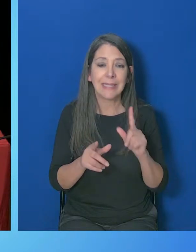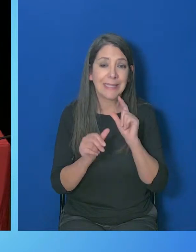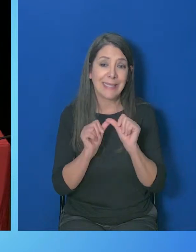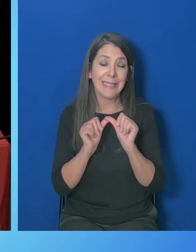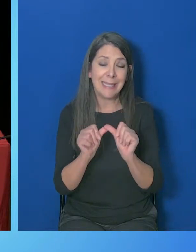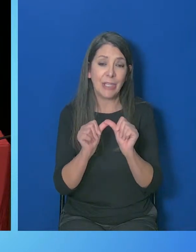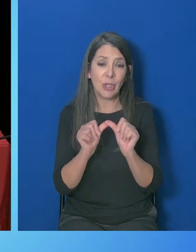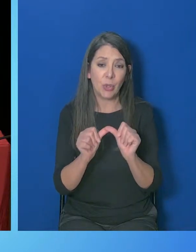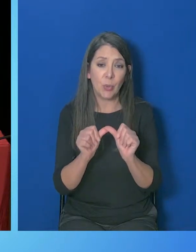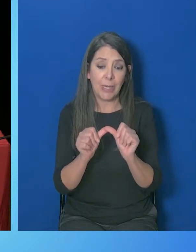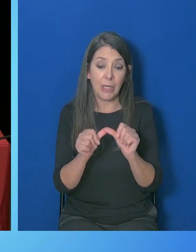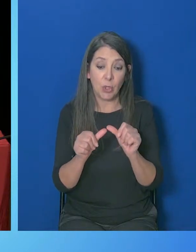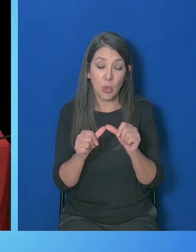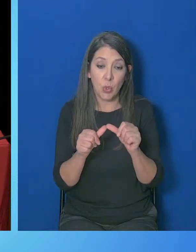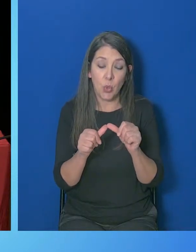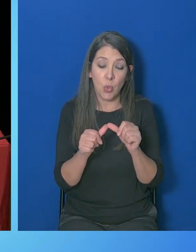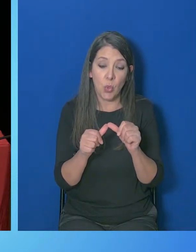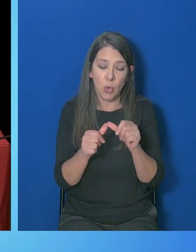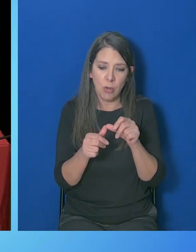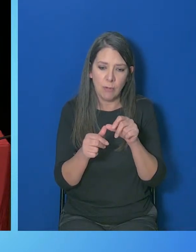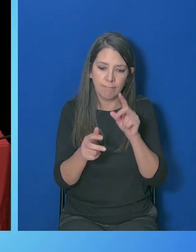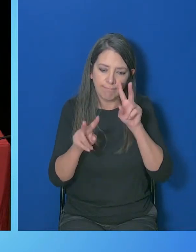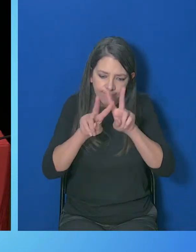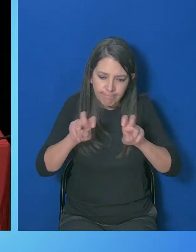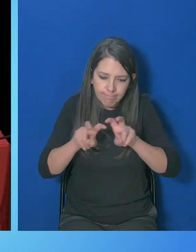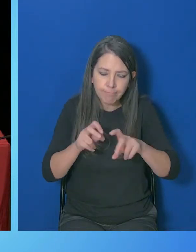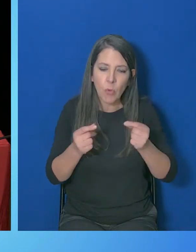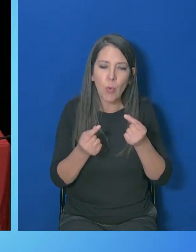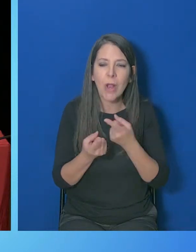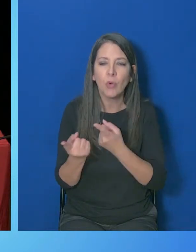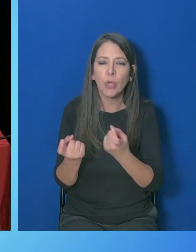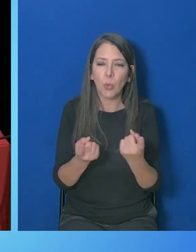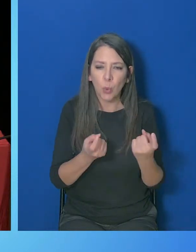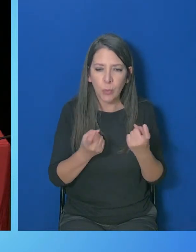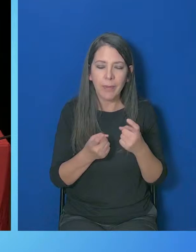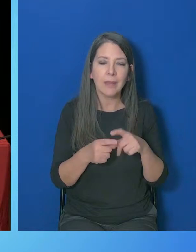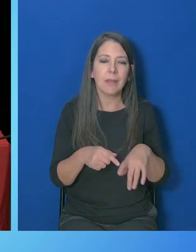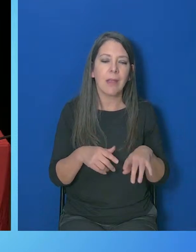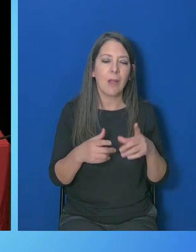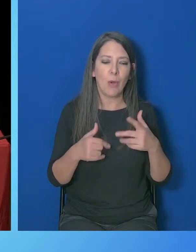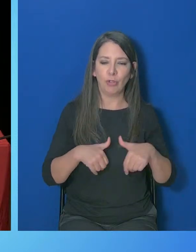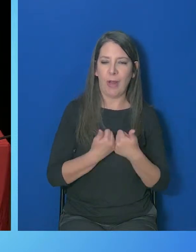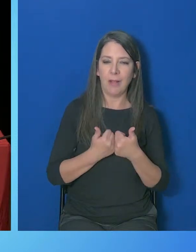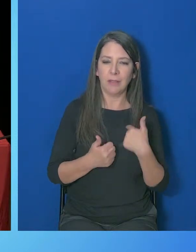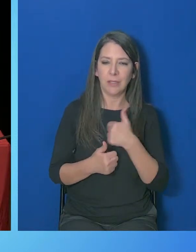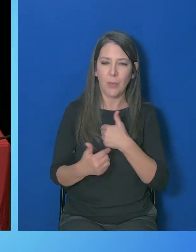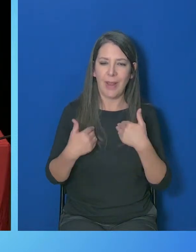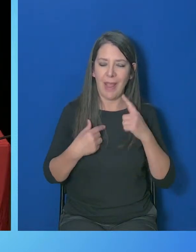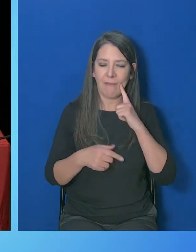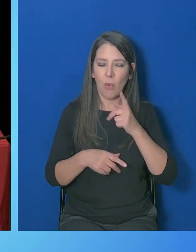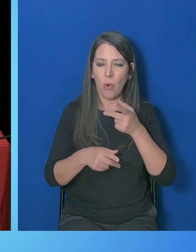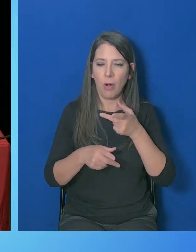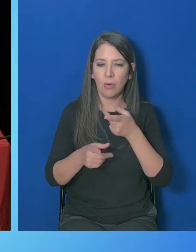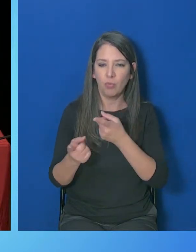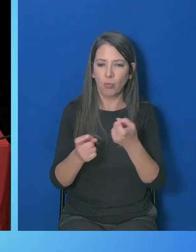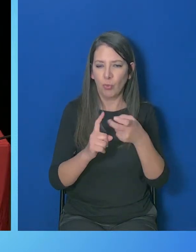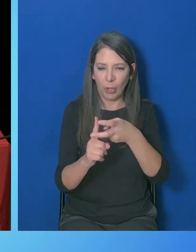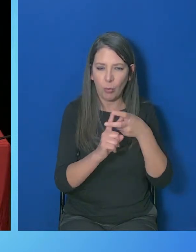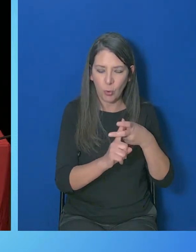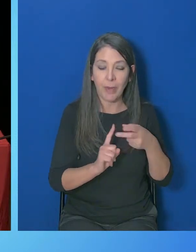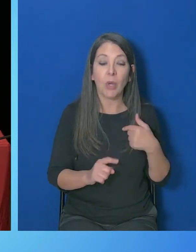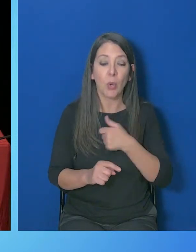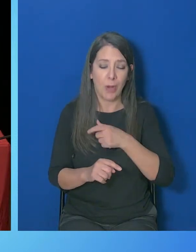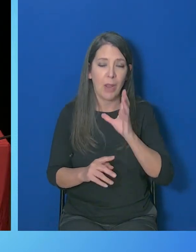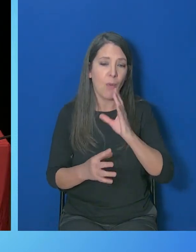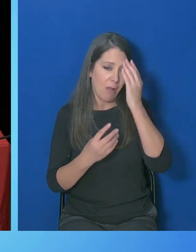continuing to actively address the ongoing recruitment and retention challenges, and we will be bringing to the board